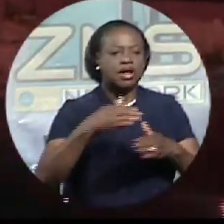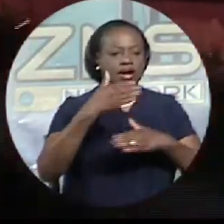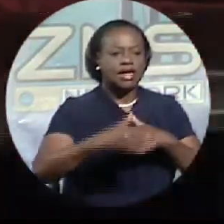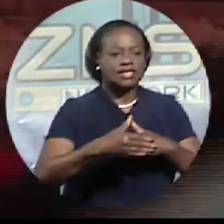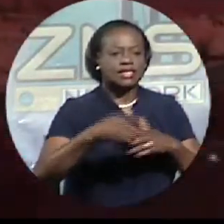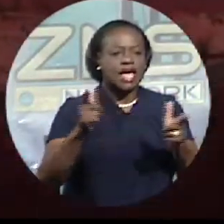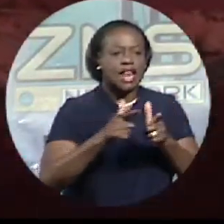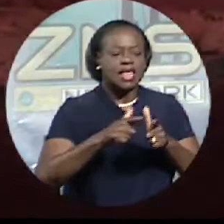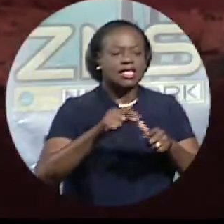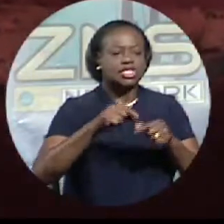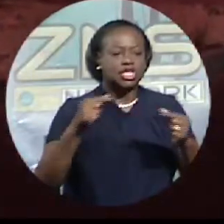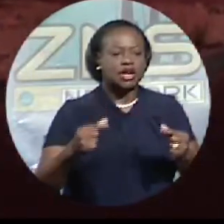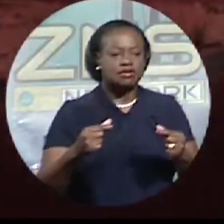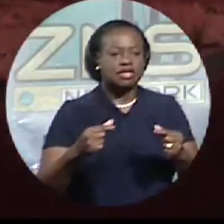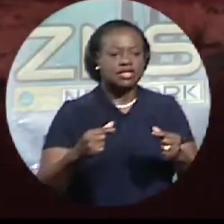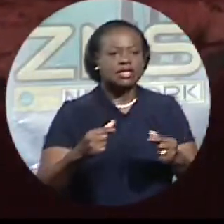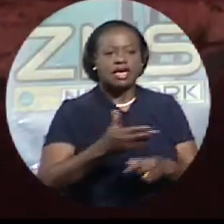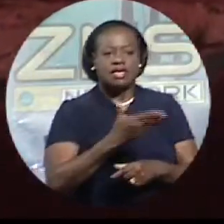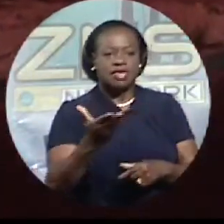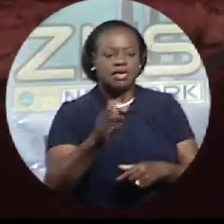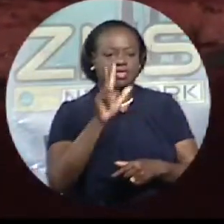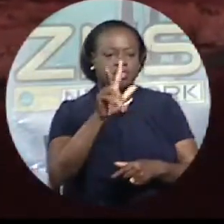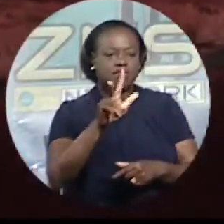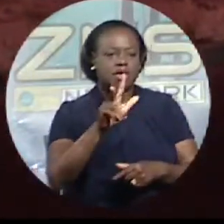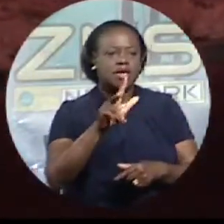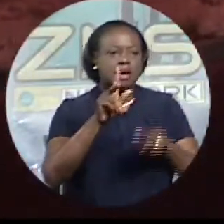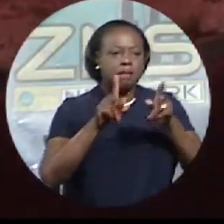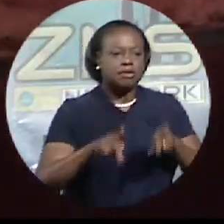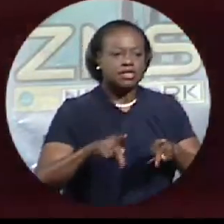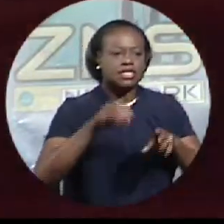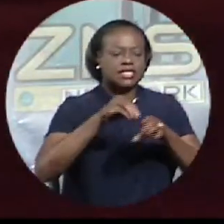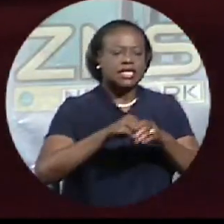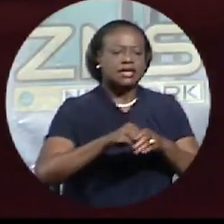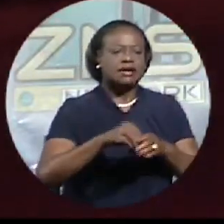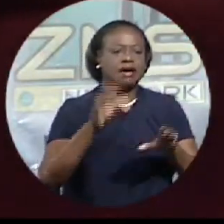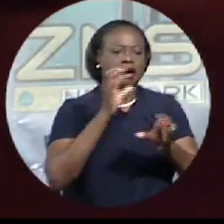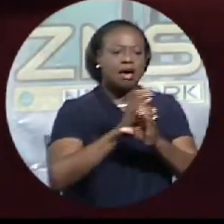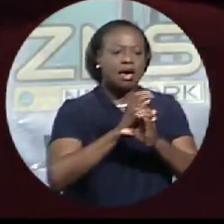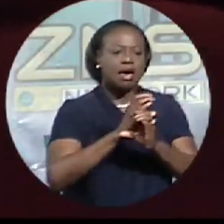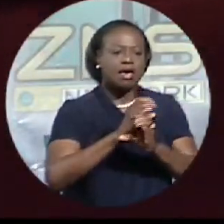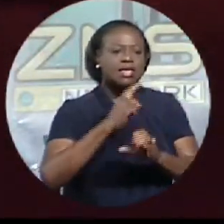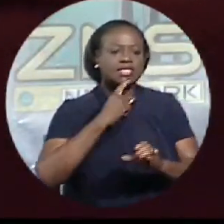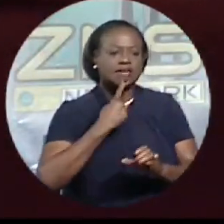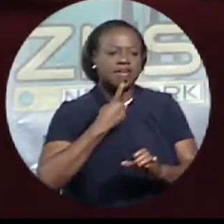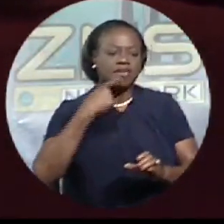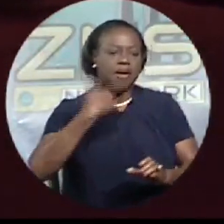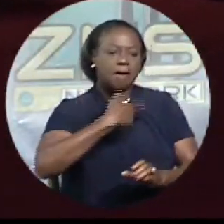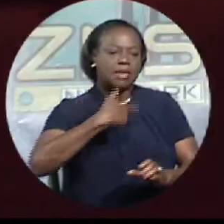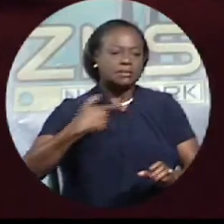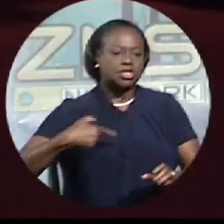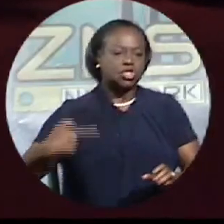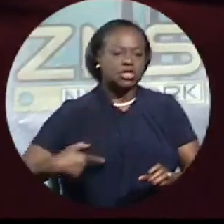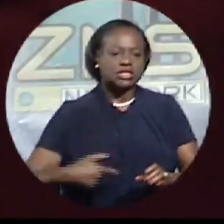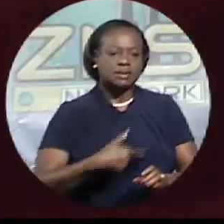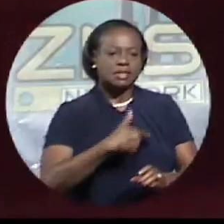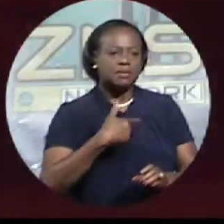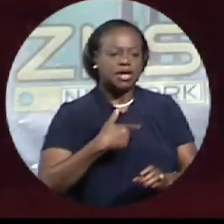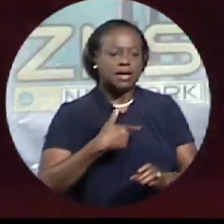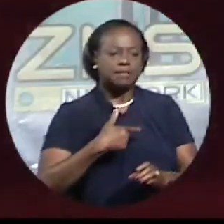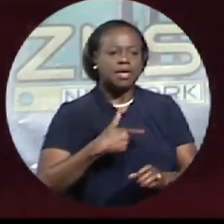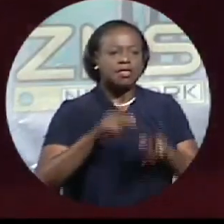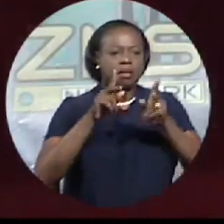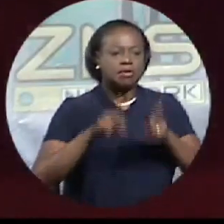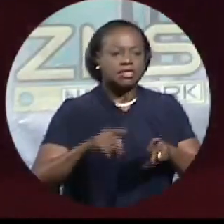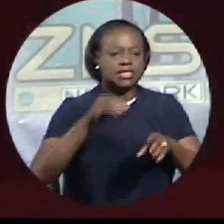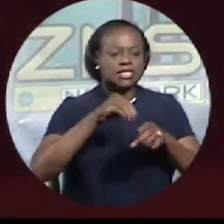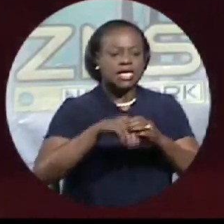South. There they met three victims in a champagne-colored Honda Accord vehicle suffering from multiple gunshot wounds about the body. The occupants were inside